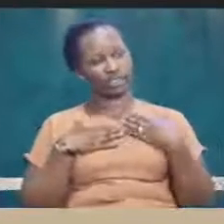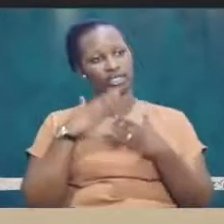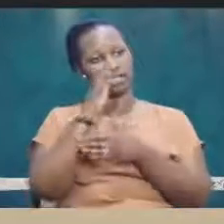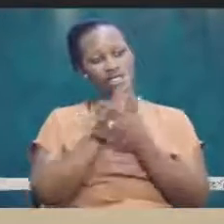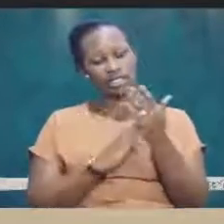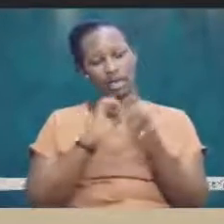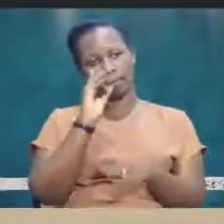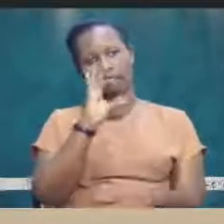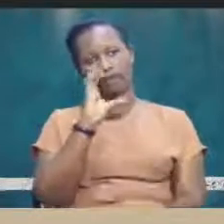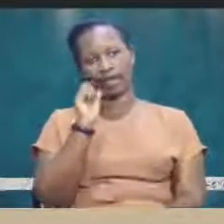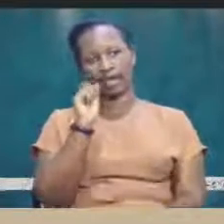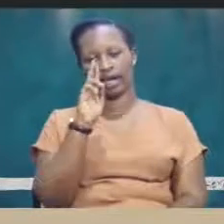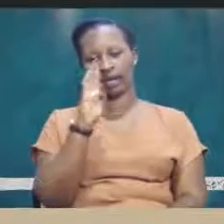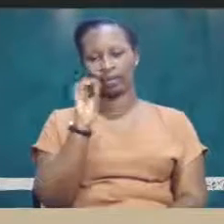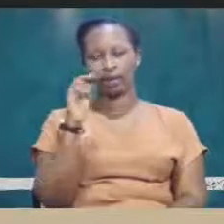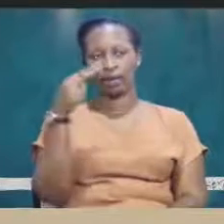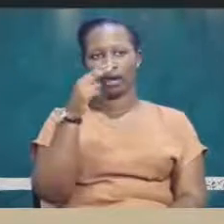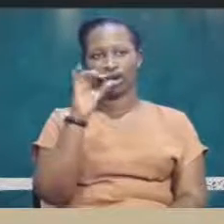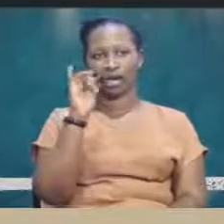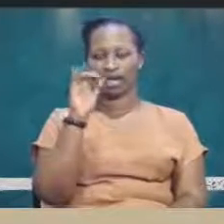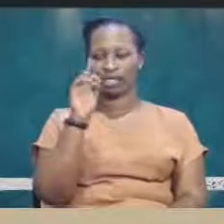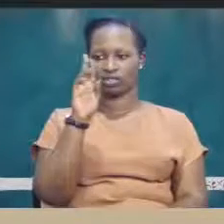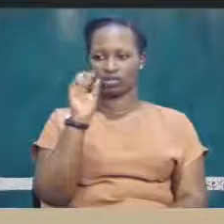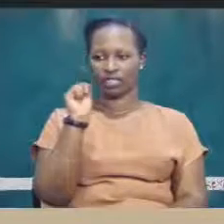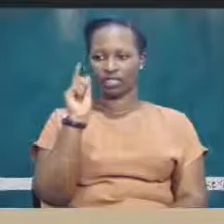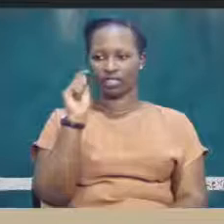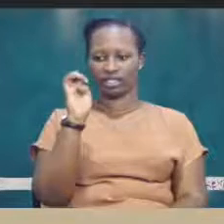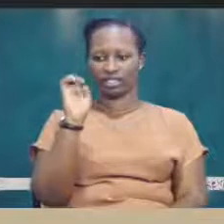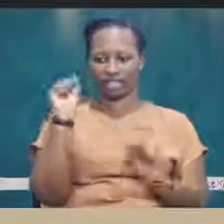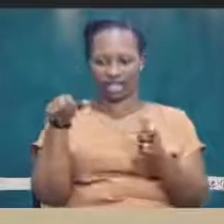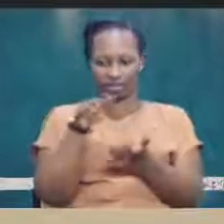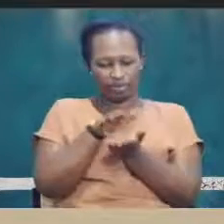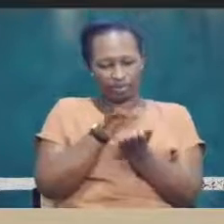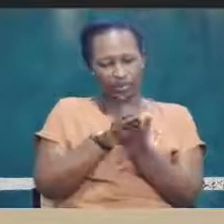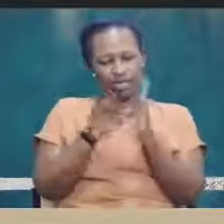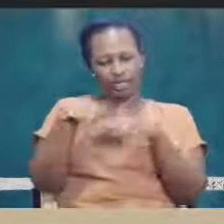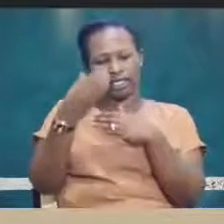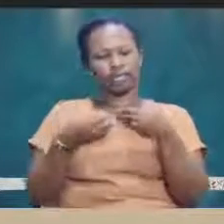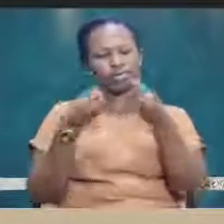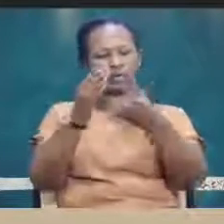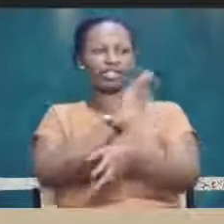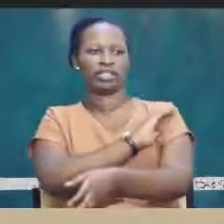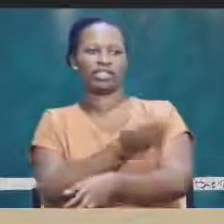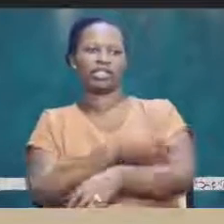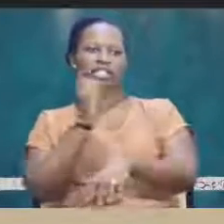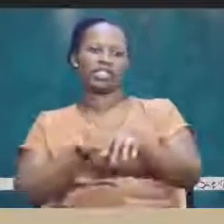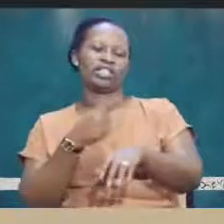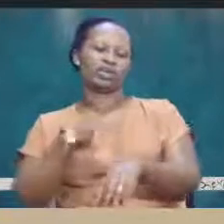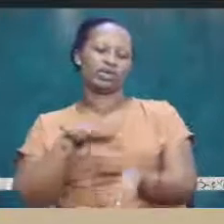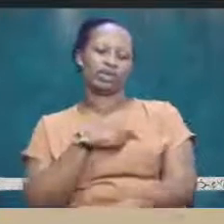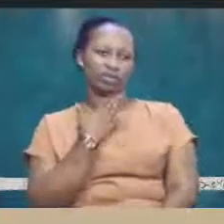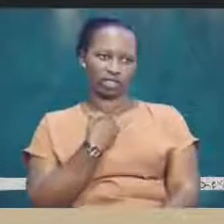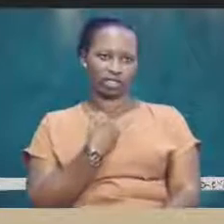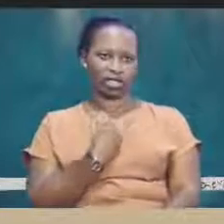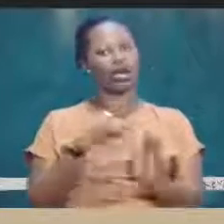some of the carbohydrates can be stored so that they provide energy in case we need it.